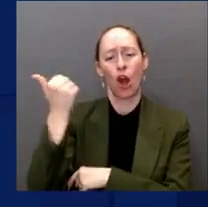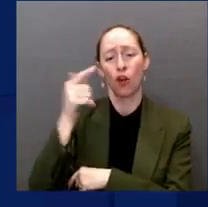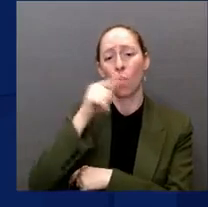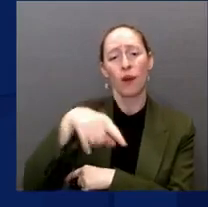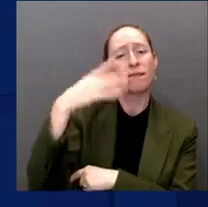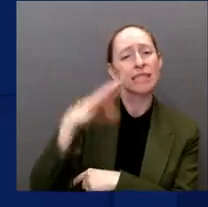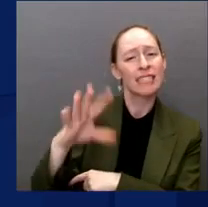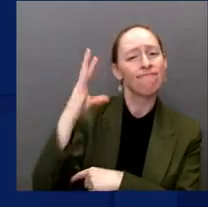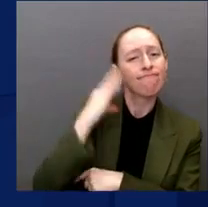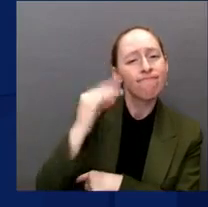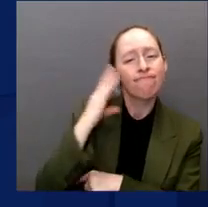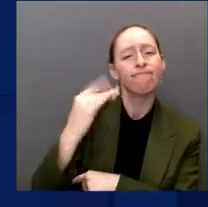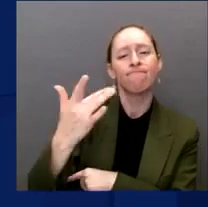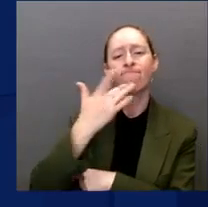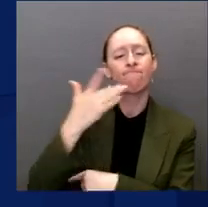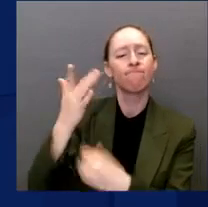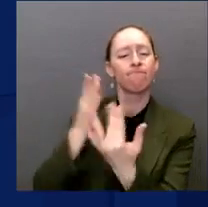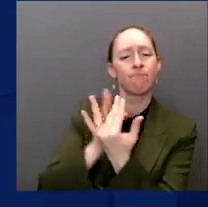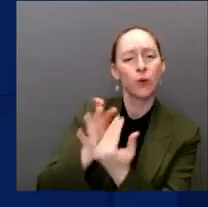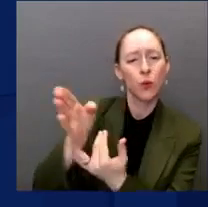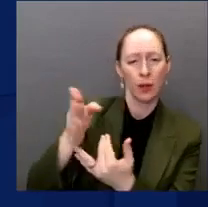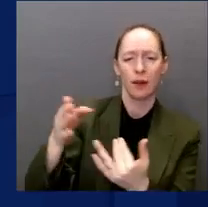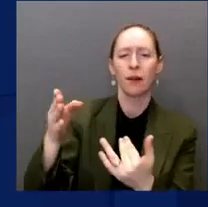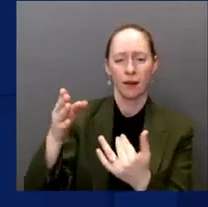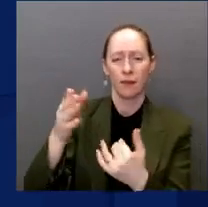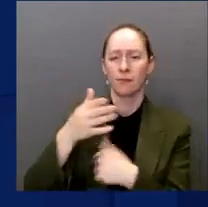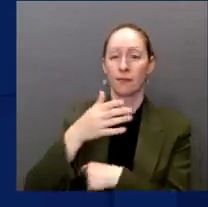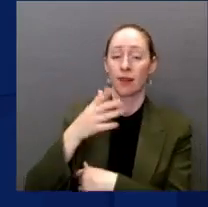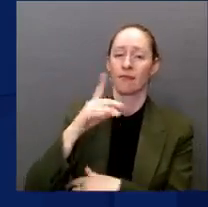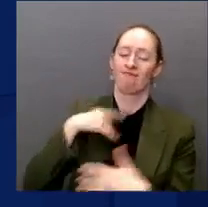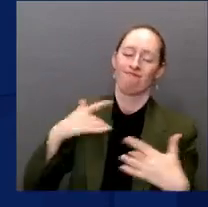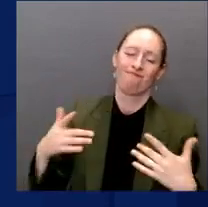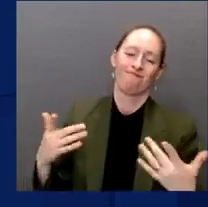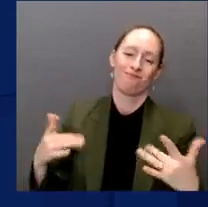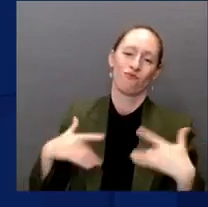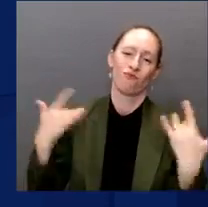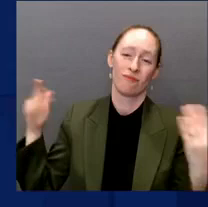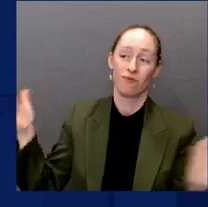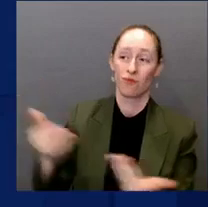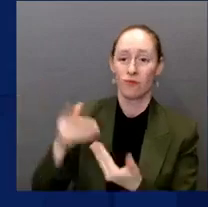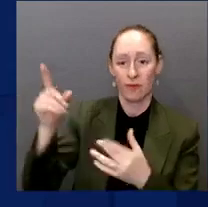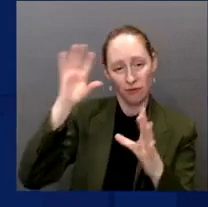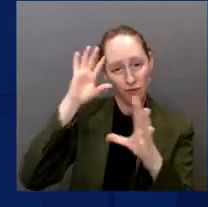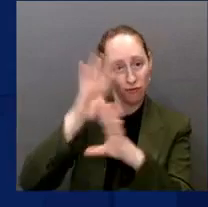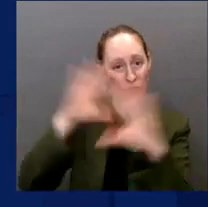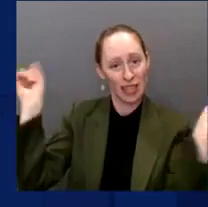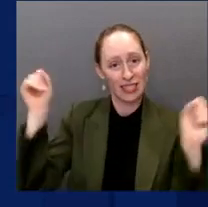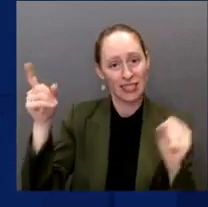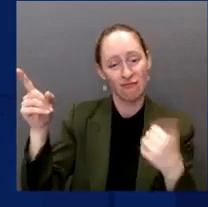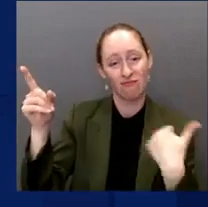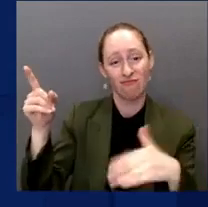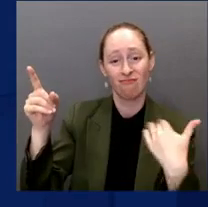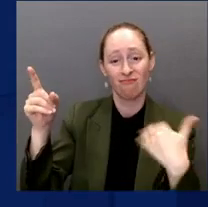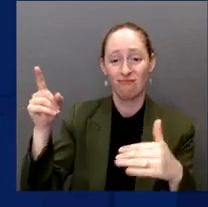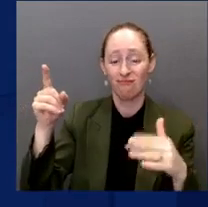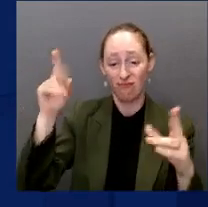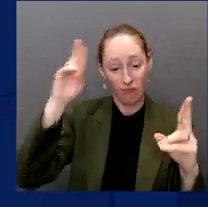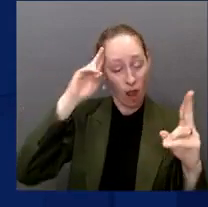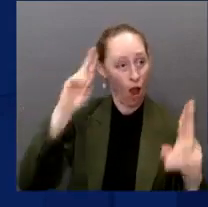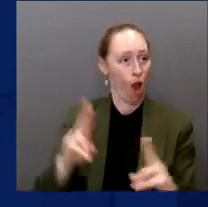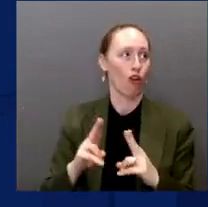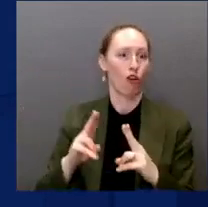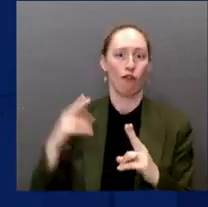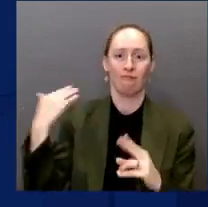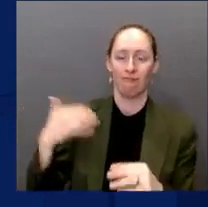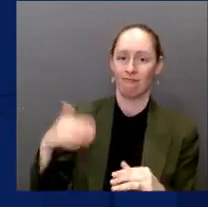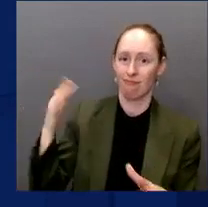it is my highest honor of this life, aside from giving birth to my